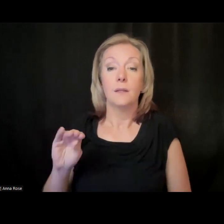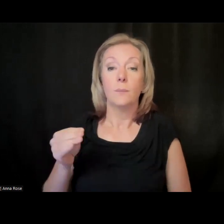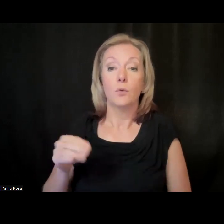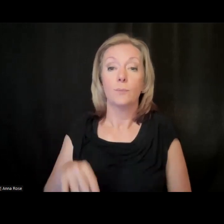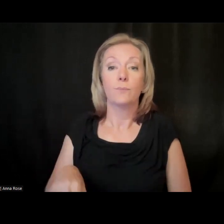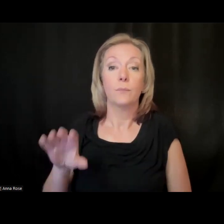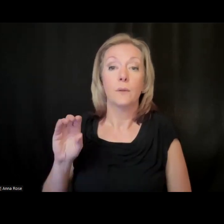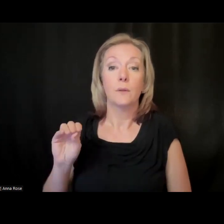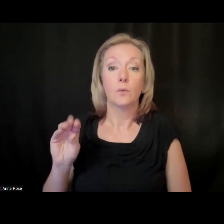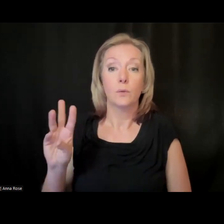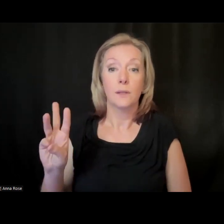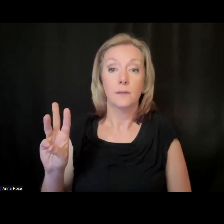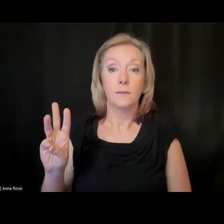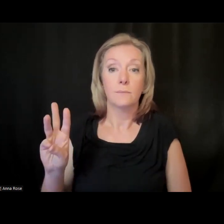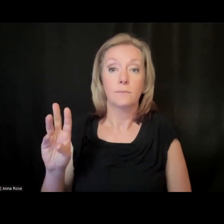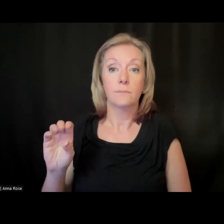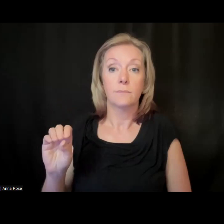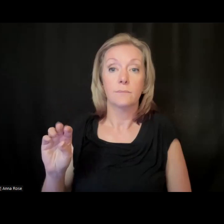is